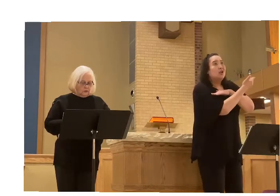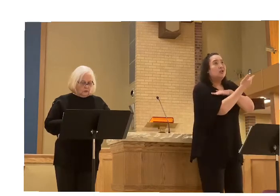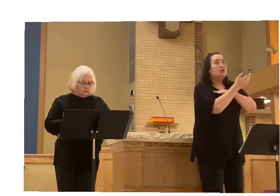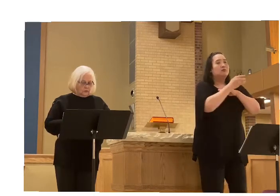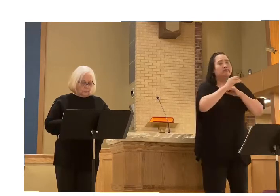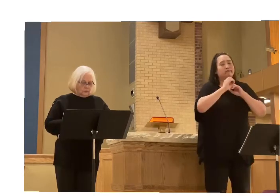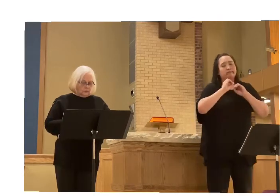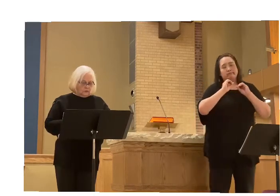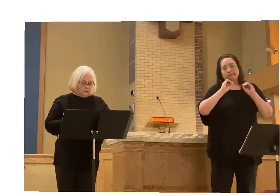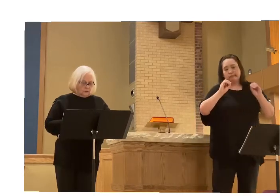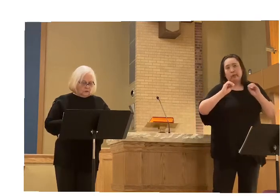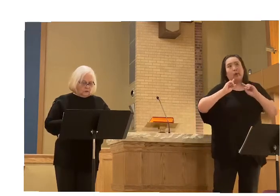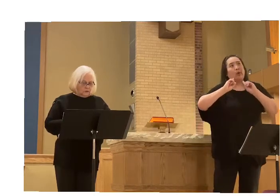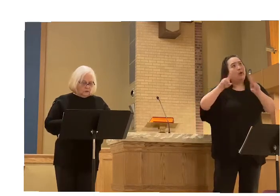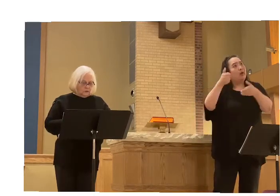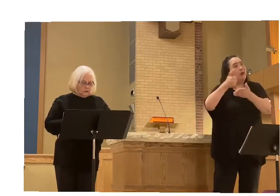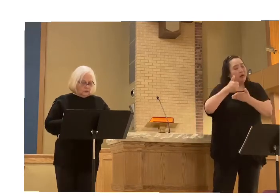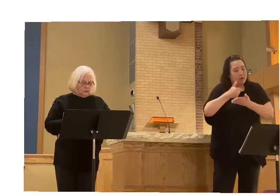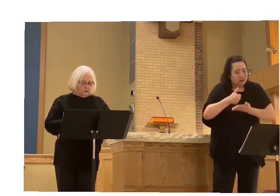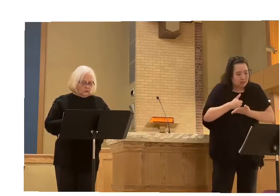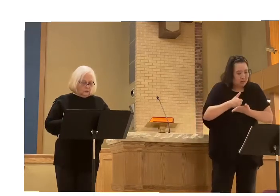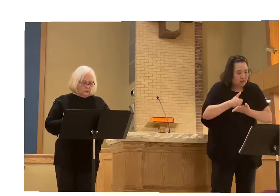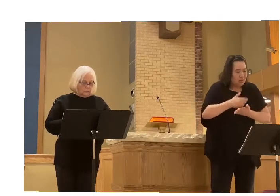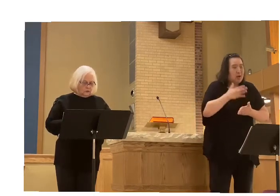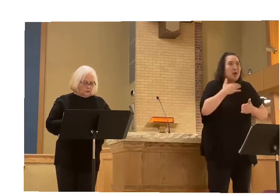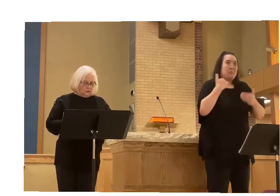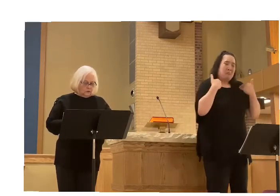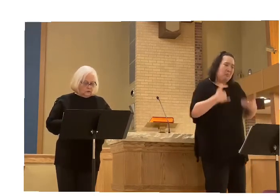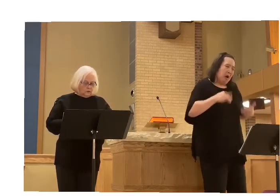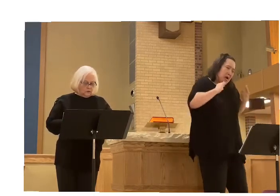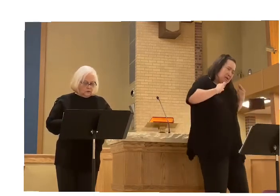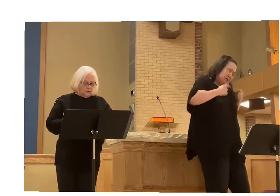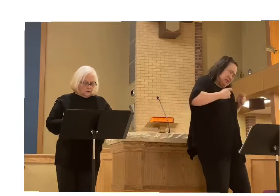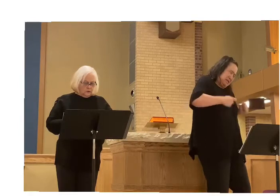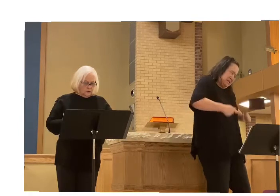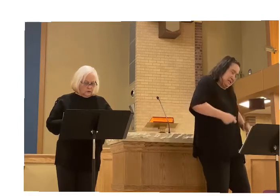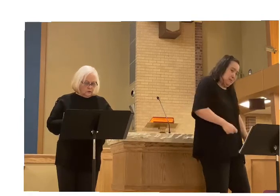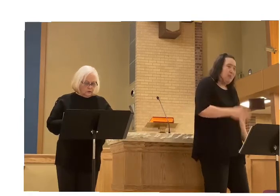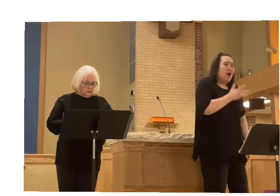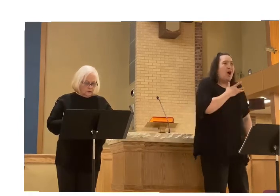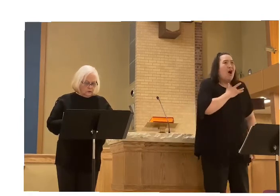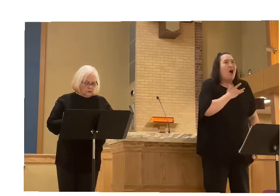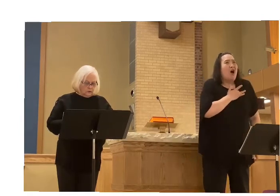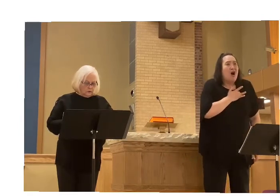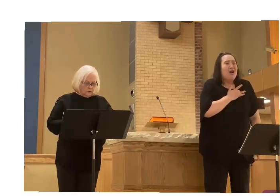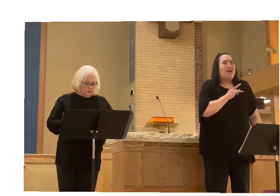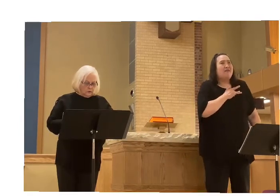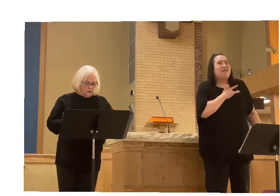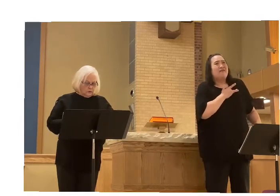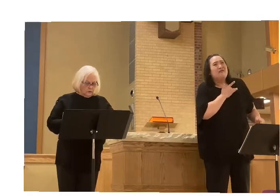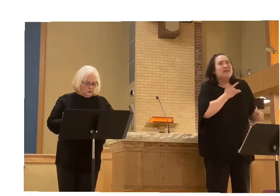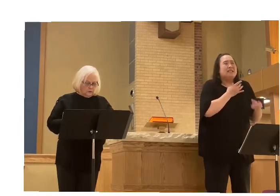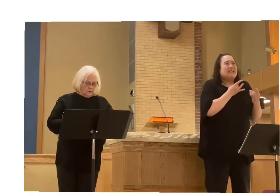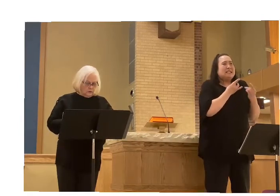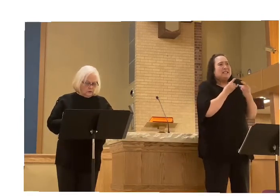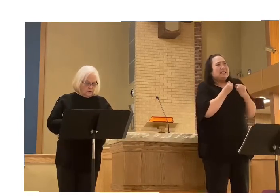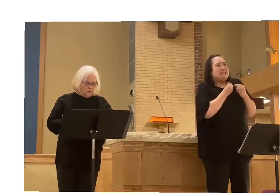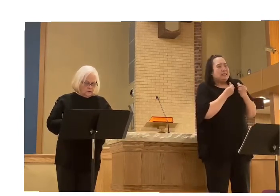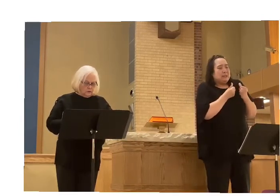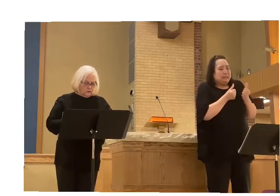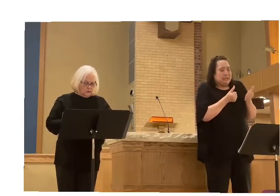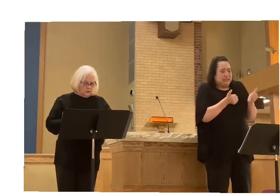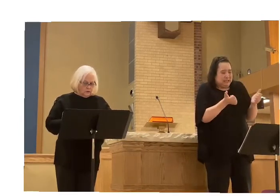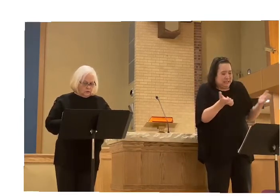is no relief for me. All my bones are racked. My heart has become like wax melting away within